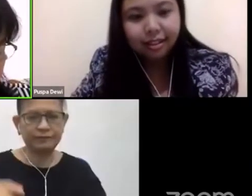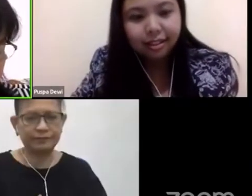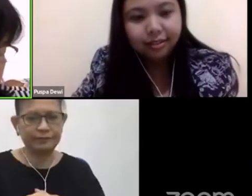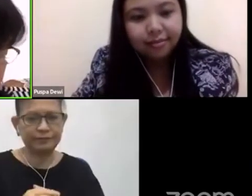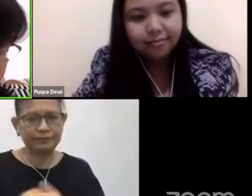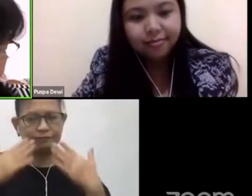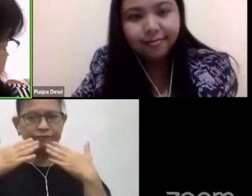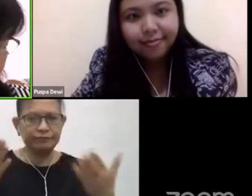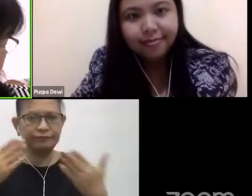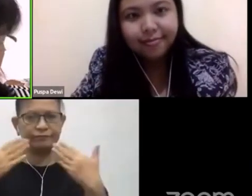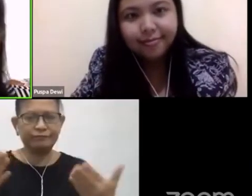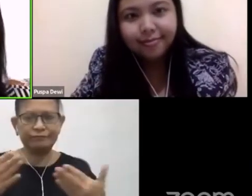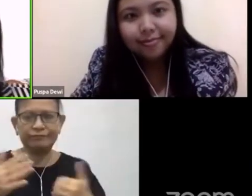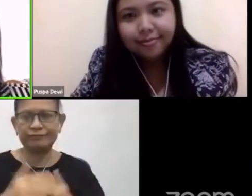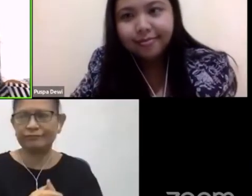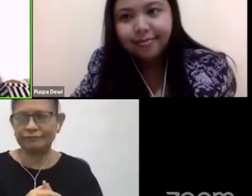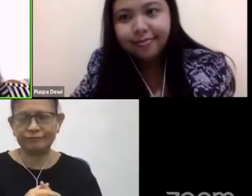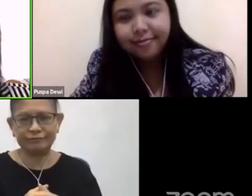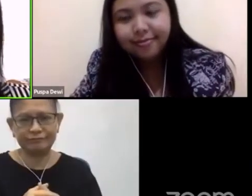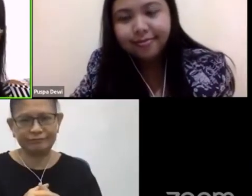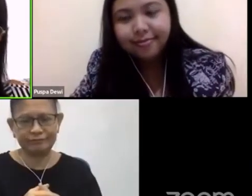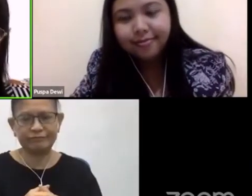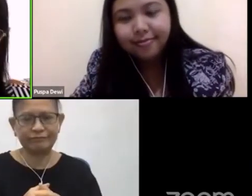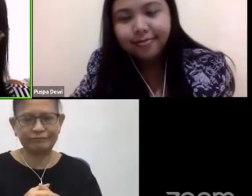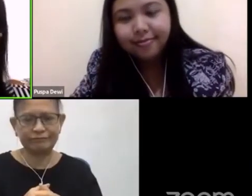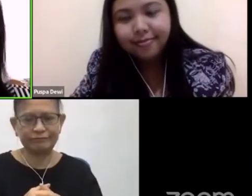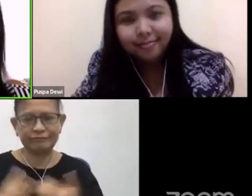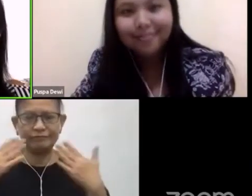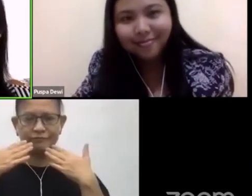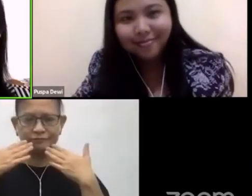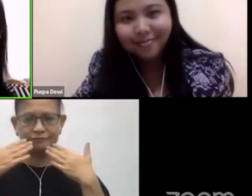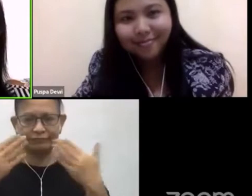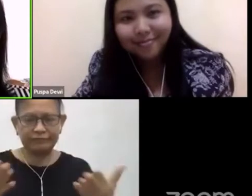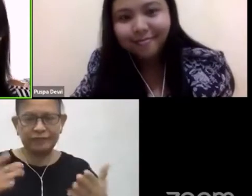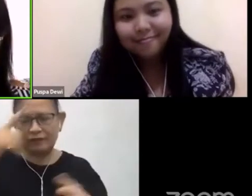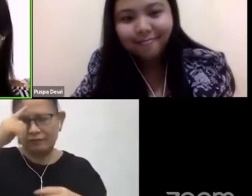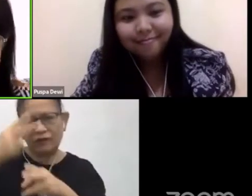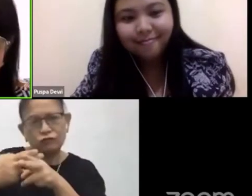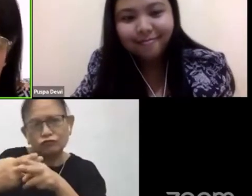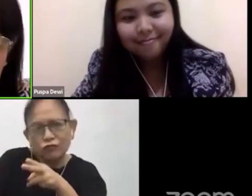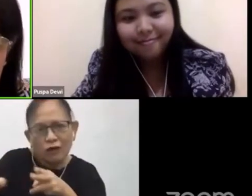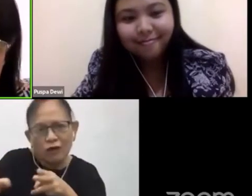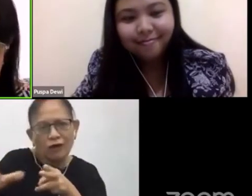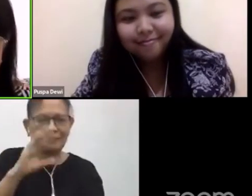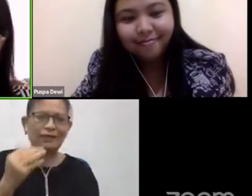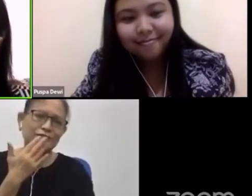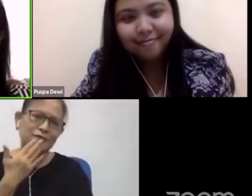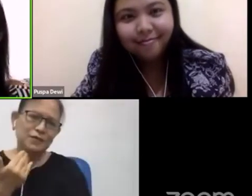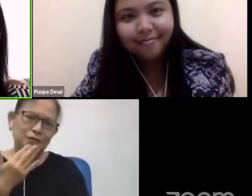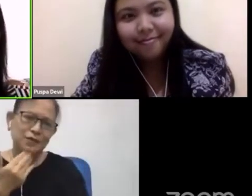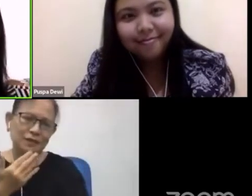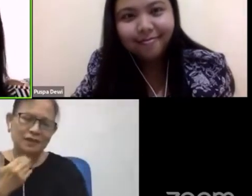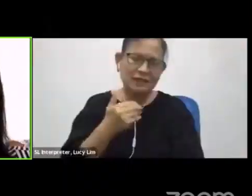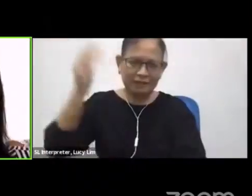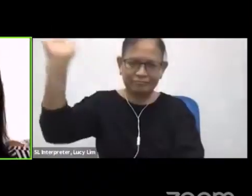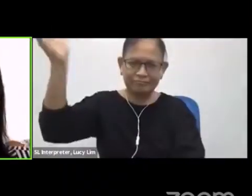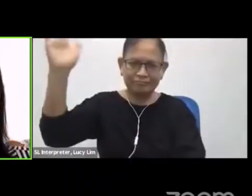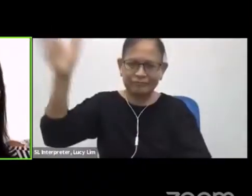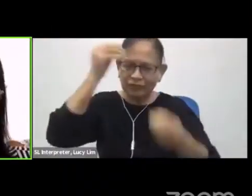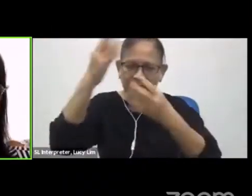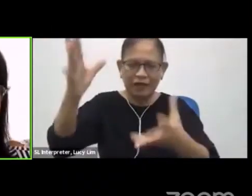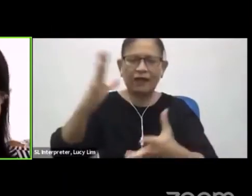Thank you so much, Puspa, for your very short and sweet and important message and a very